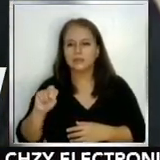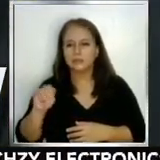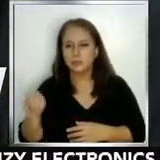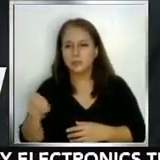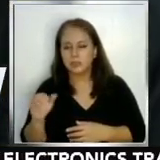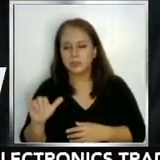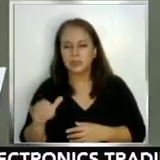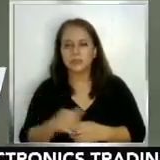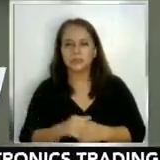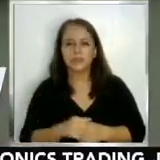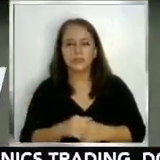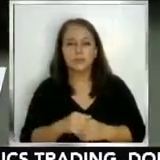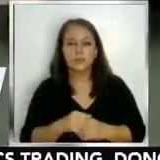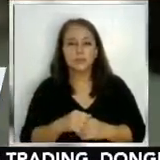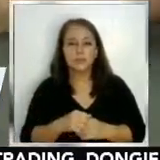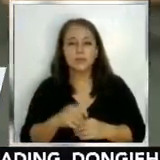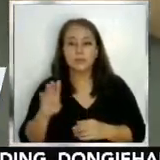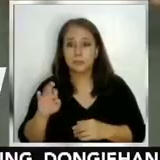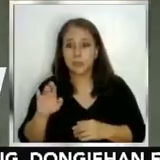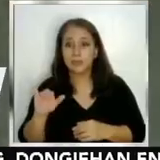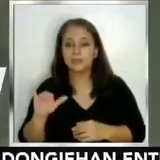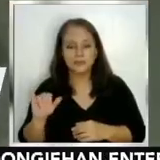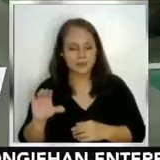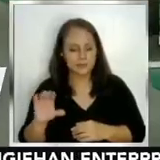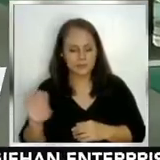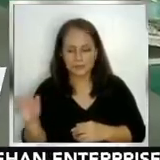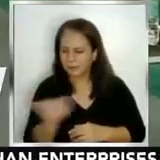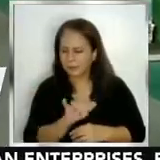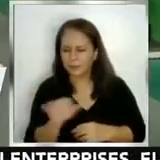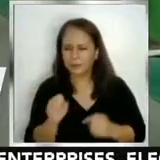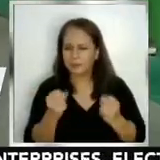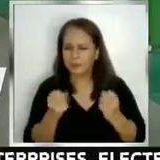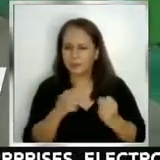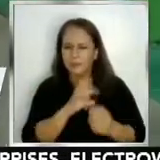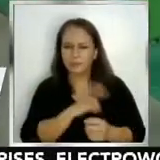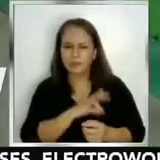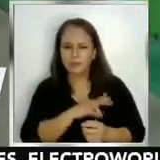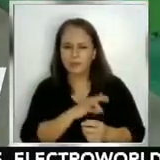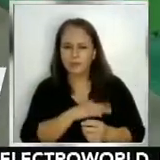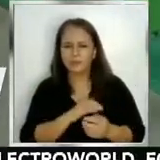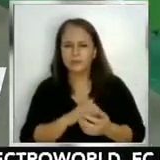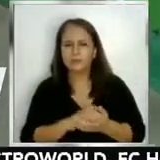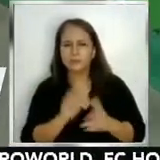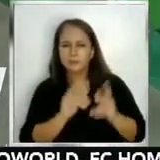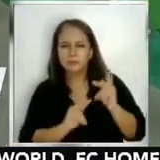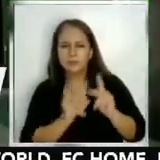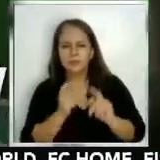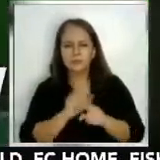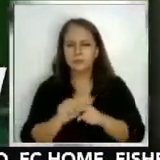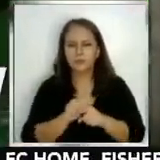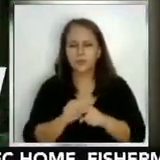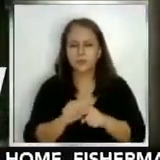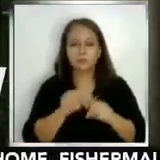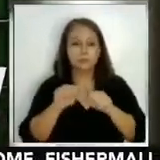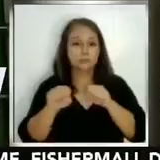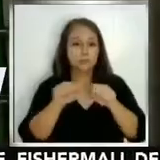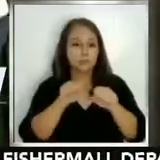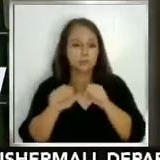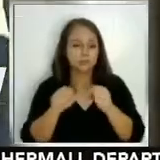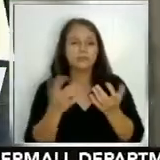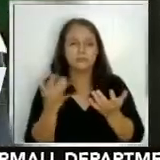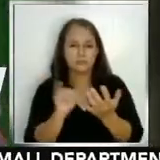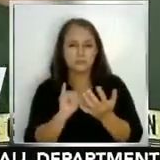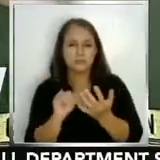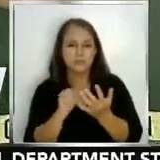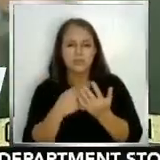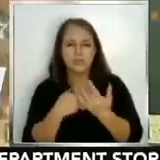Bryce Eusebio. Maraming benepisyo ang nakukuha sa martial arts training. Sa pagbaboxing pa lang, talagang yung stamina namin